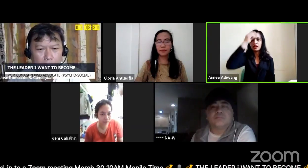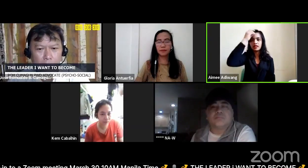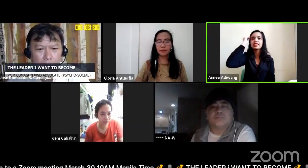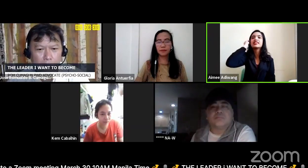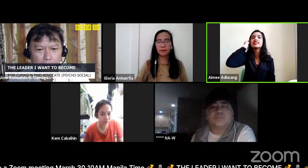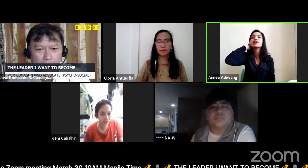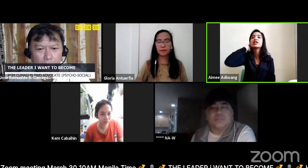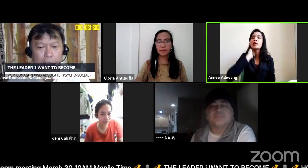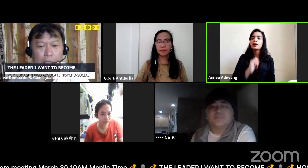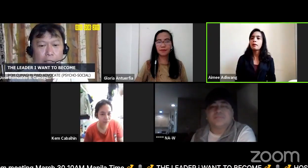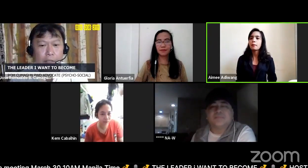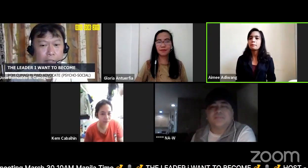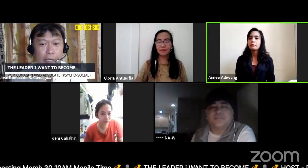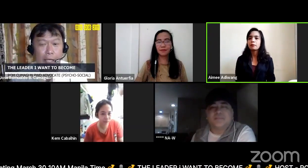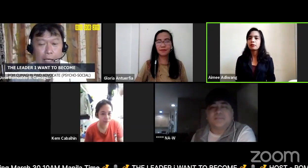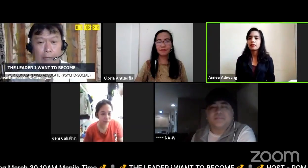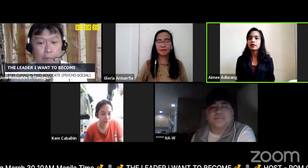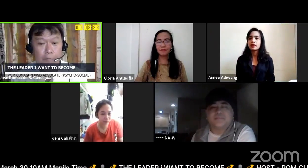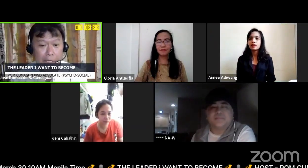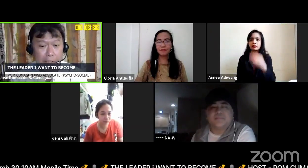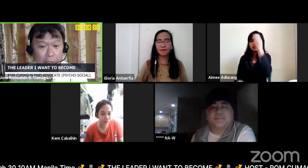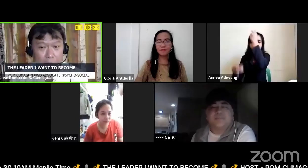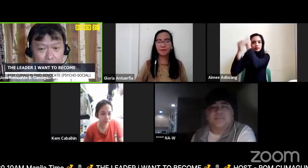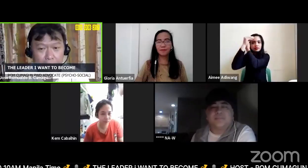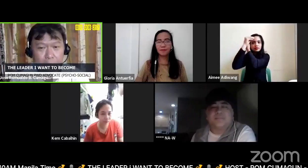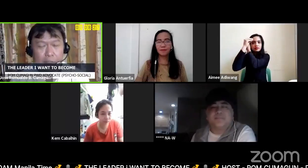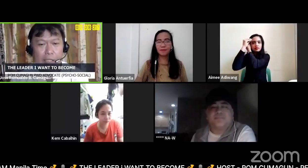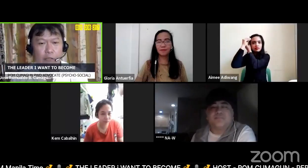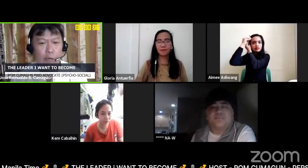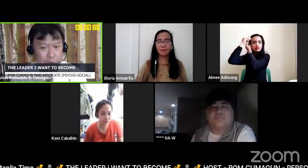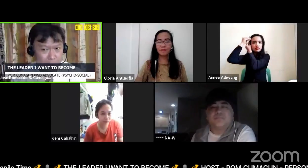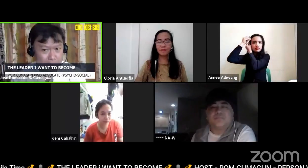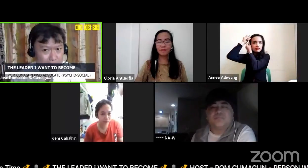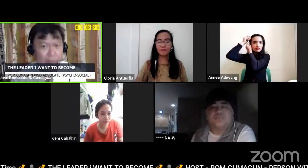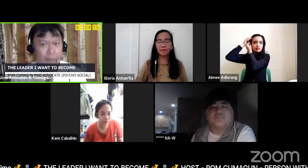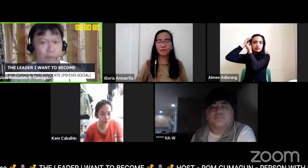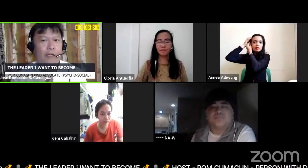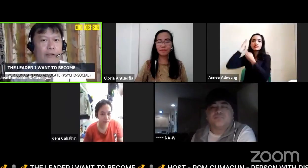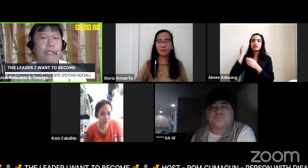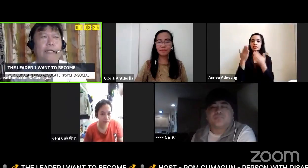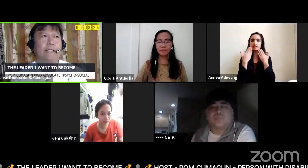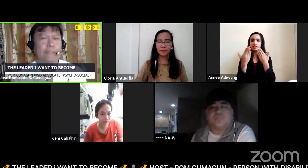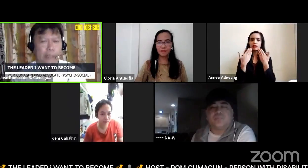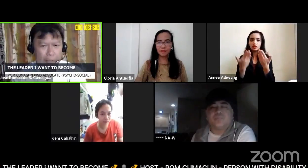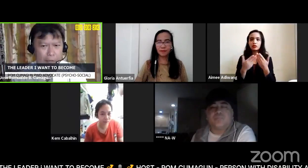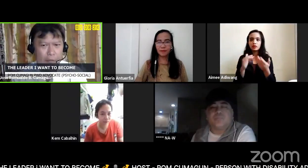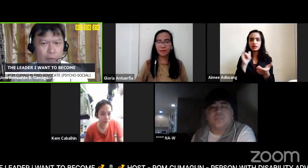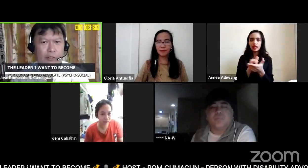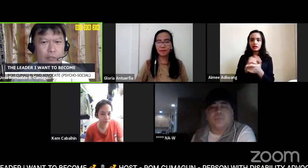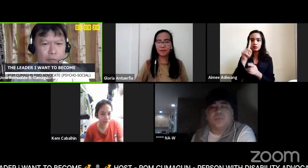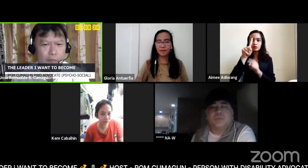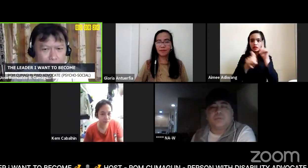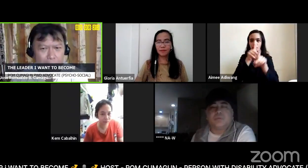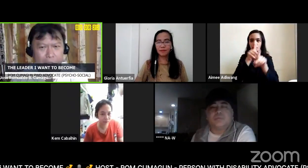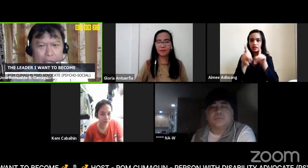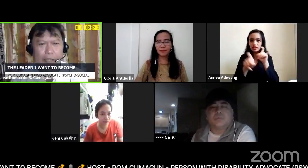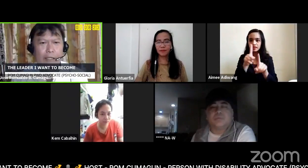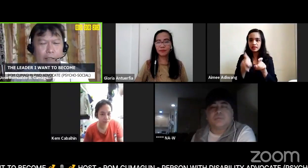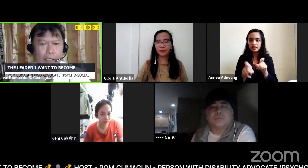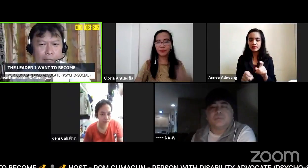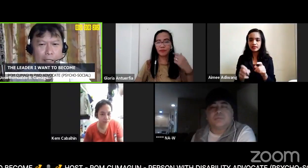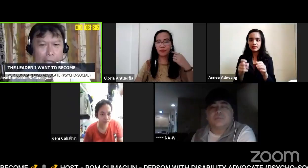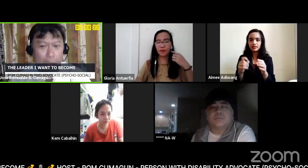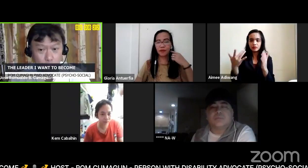Wait lang. Okay, sige. Thank you, Mario, for that question. That's a very detailed question,